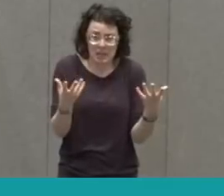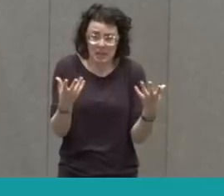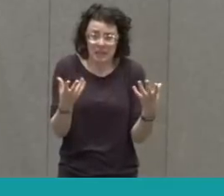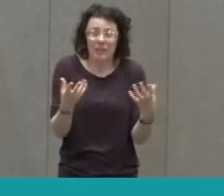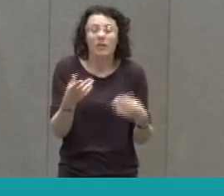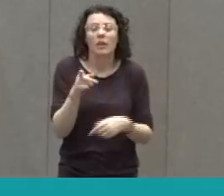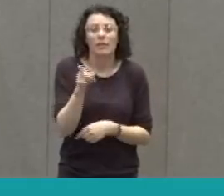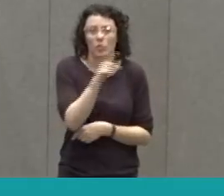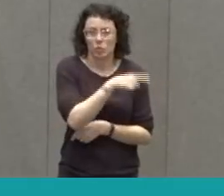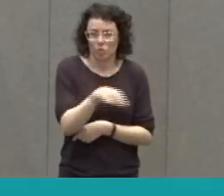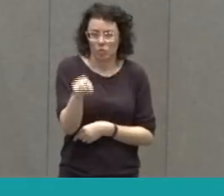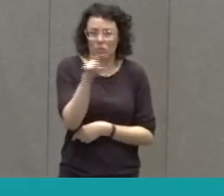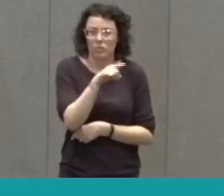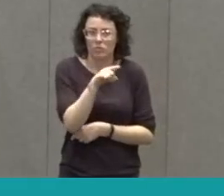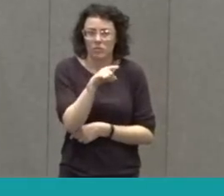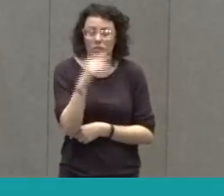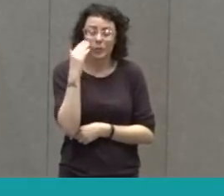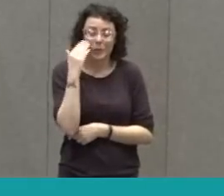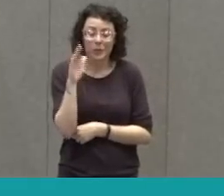right?